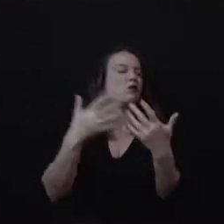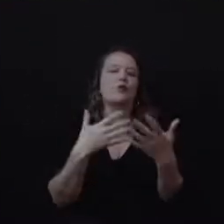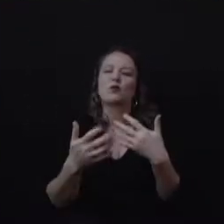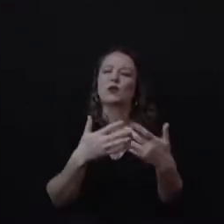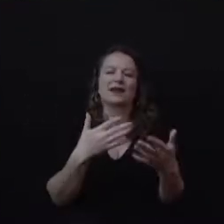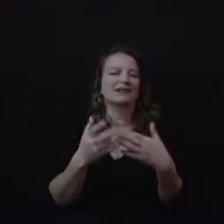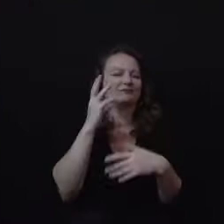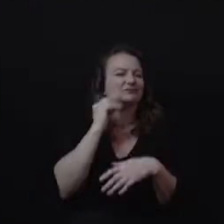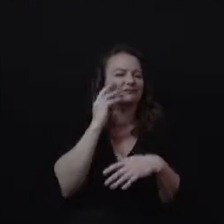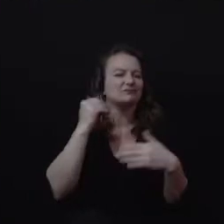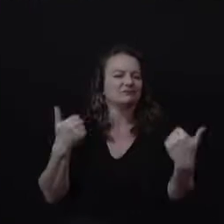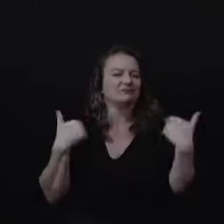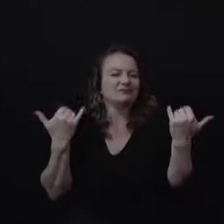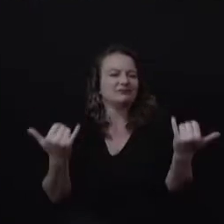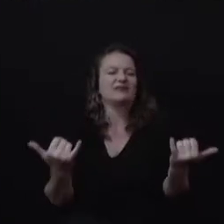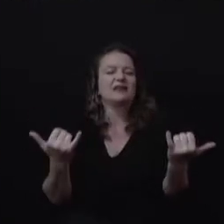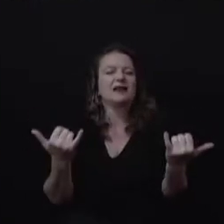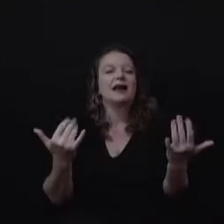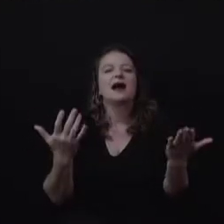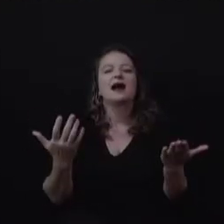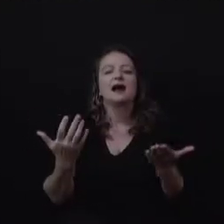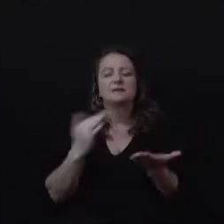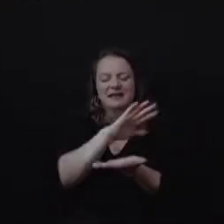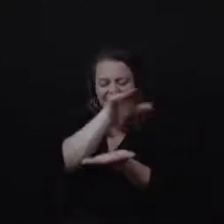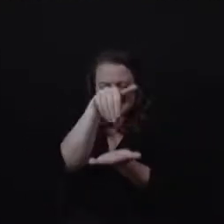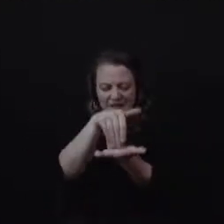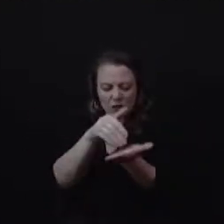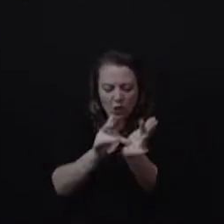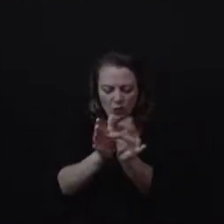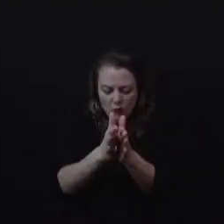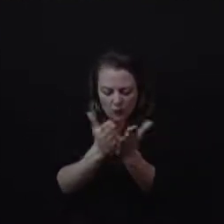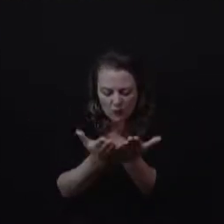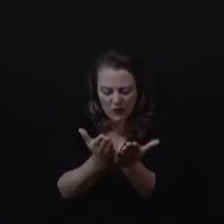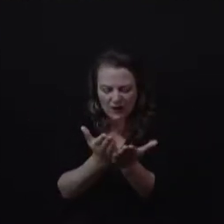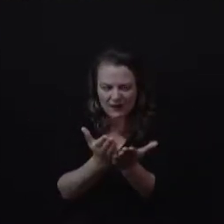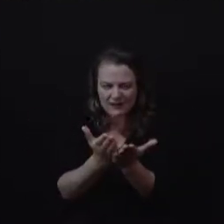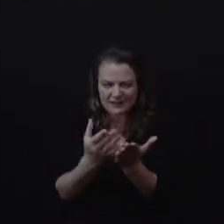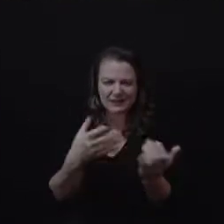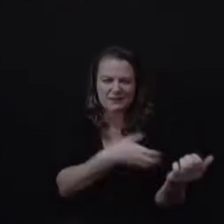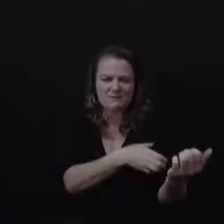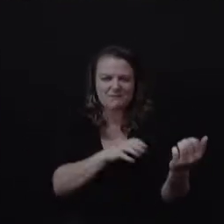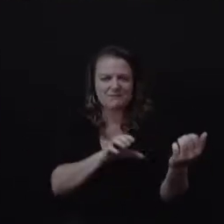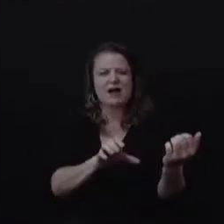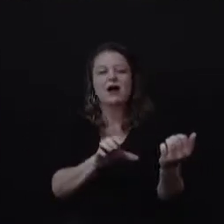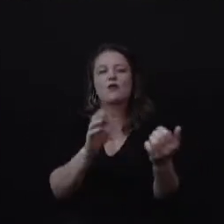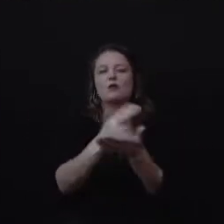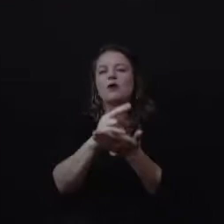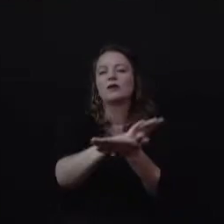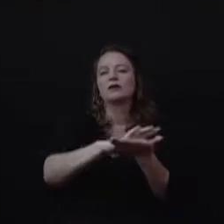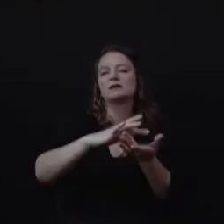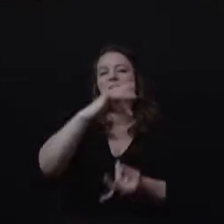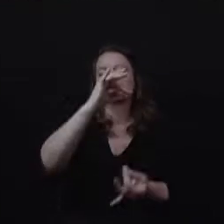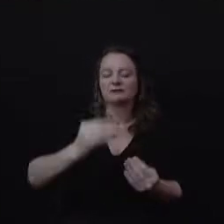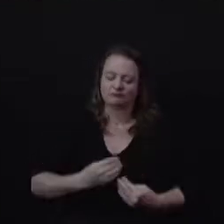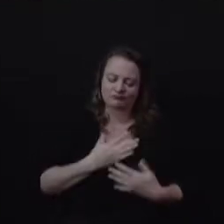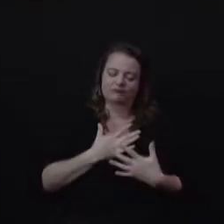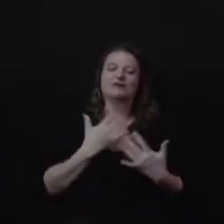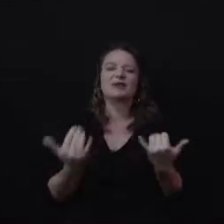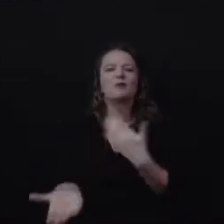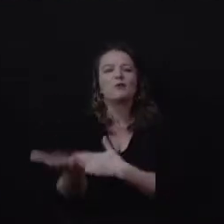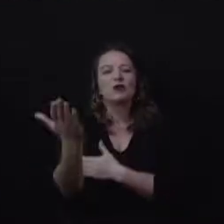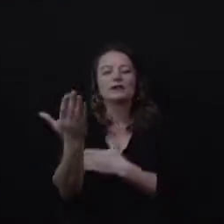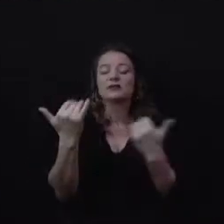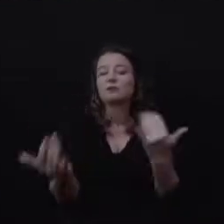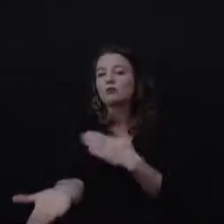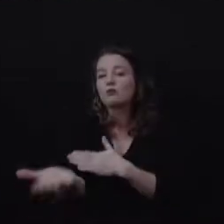might be facing, and to be centered upon the Word and empowered by the Holy Spirit throughout this morning. And so this